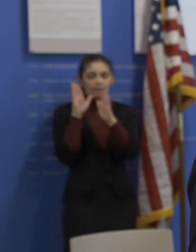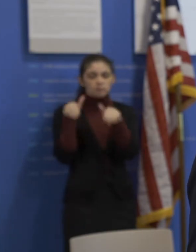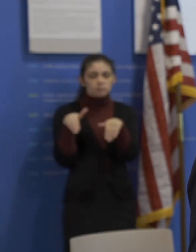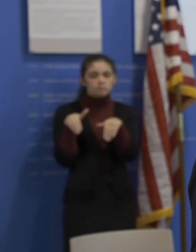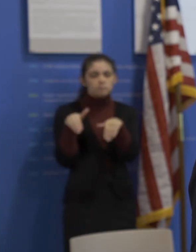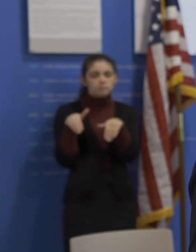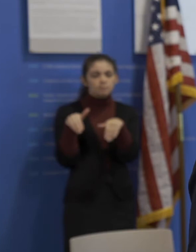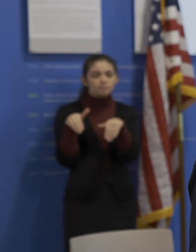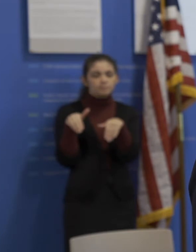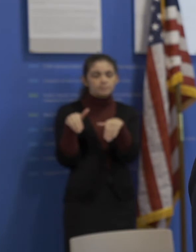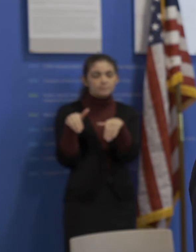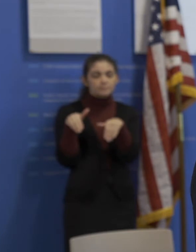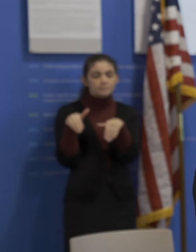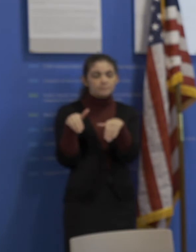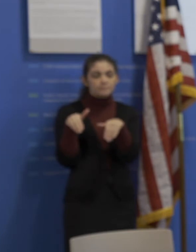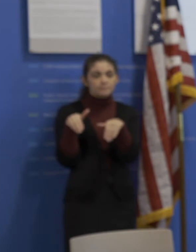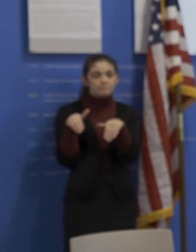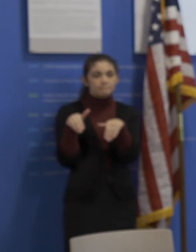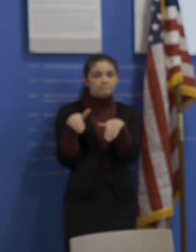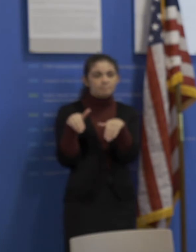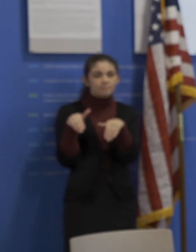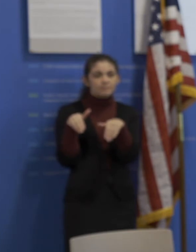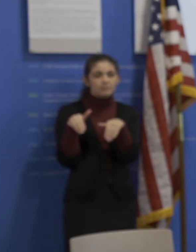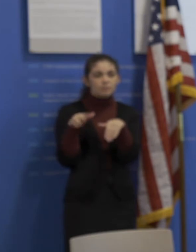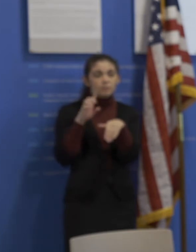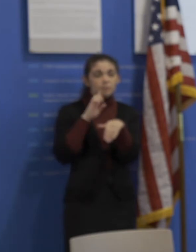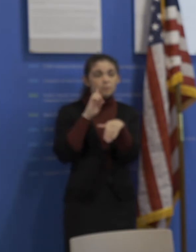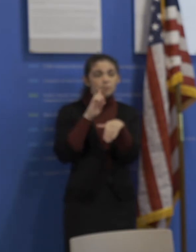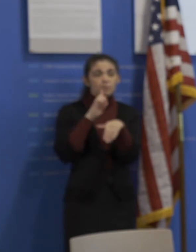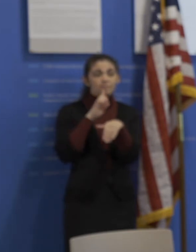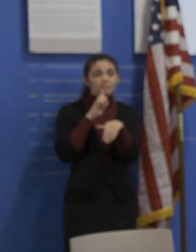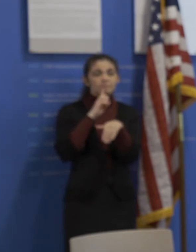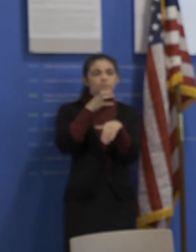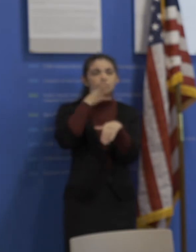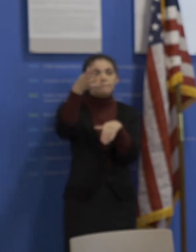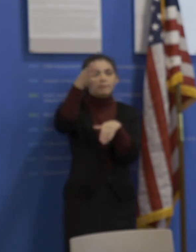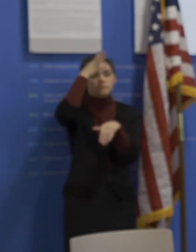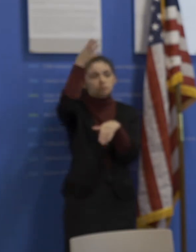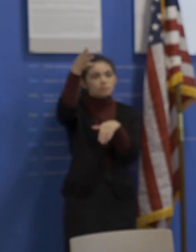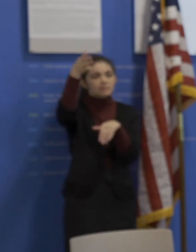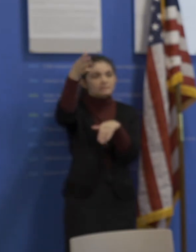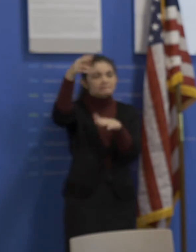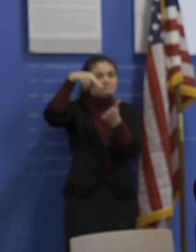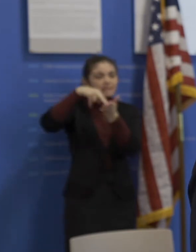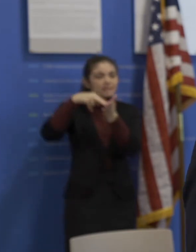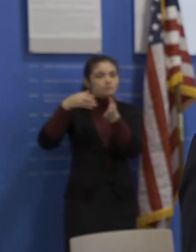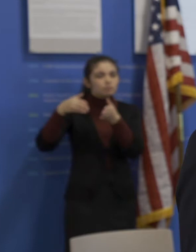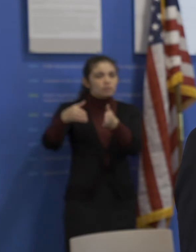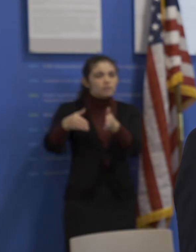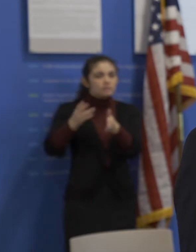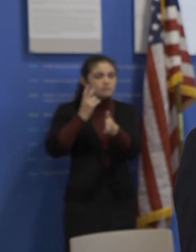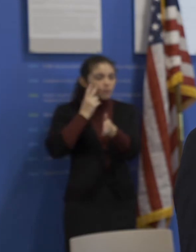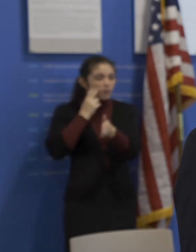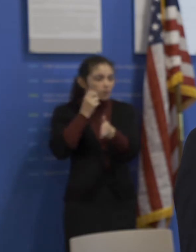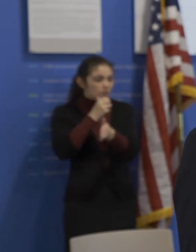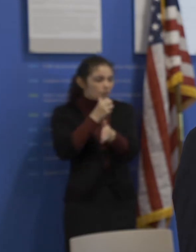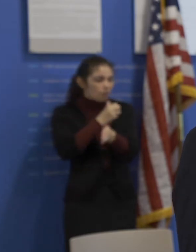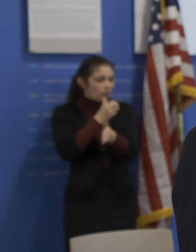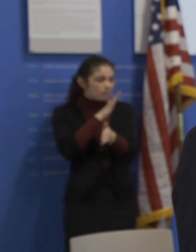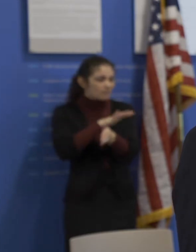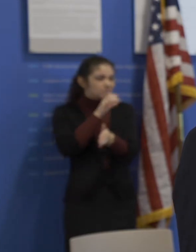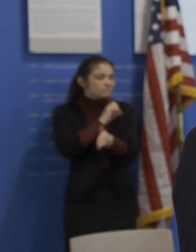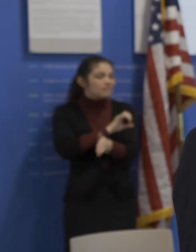where they had what were clearly grandparents standing in the driveway. And there was a little girl, he thought she was perhaps 8 or